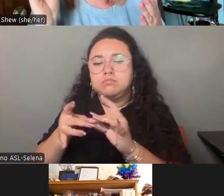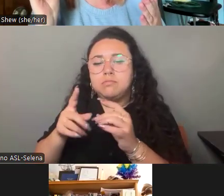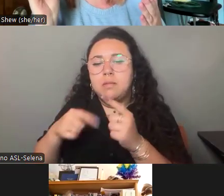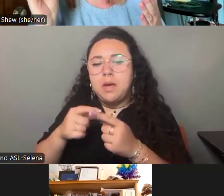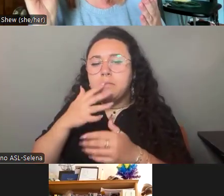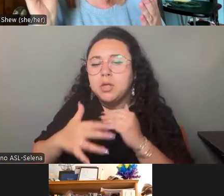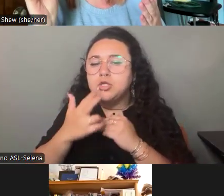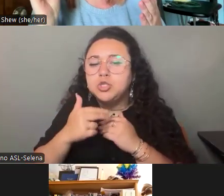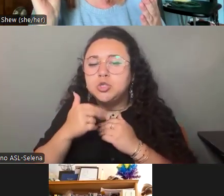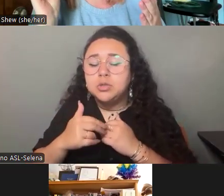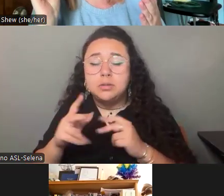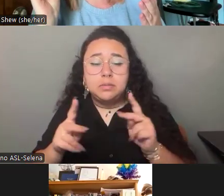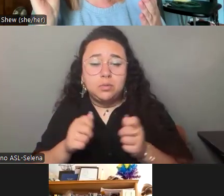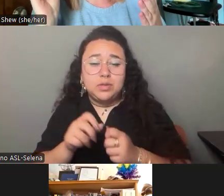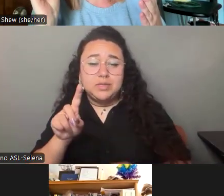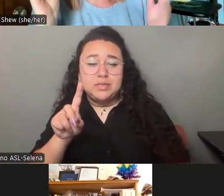oftentimes people with diabetes